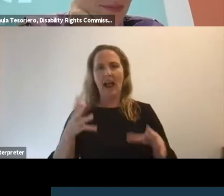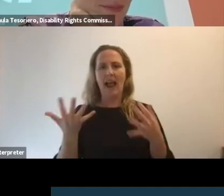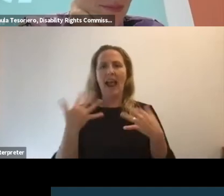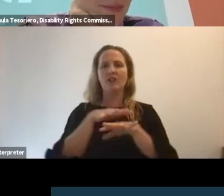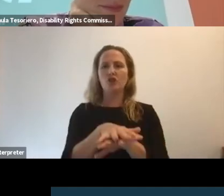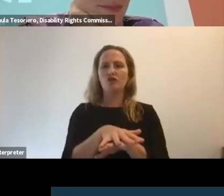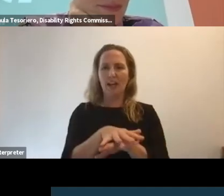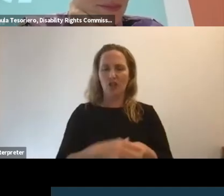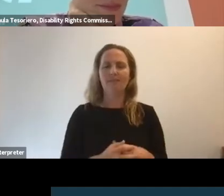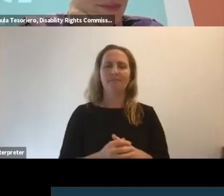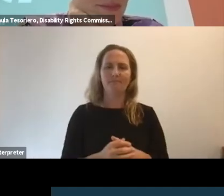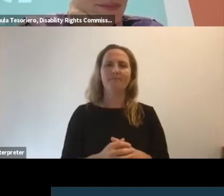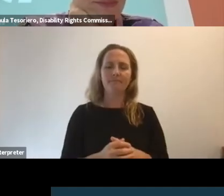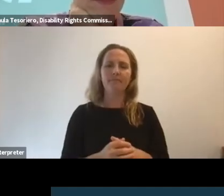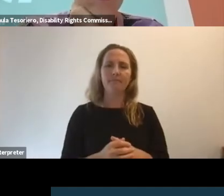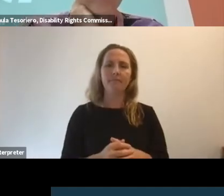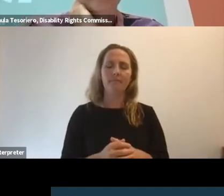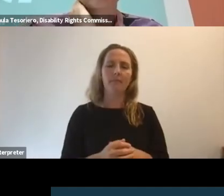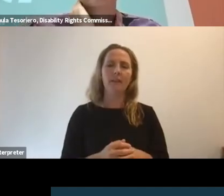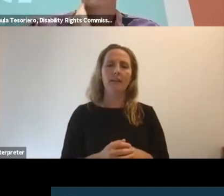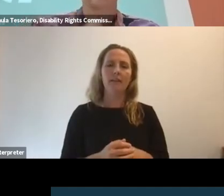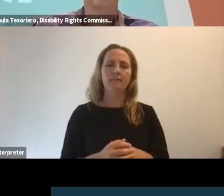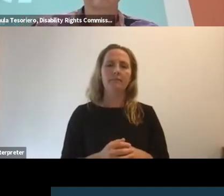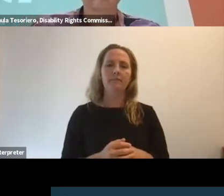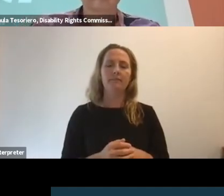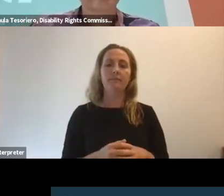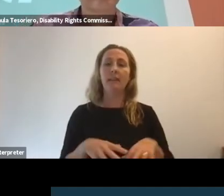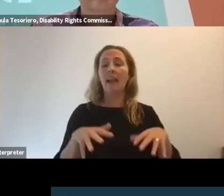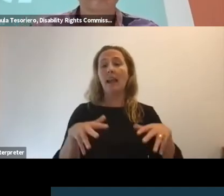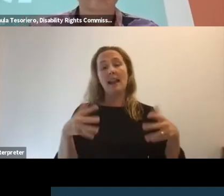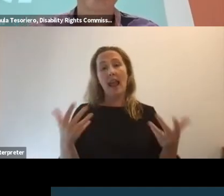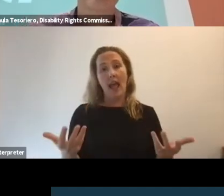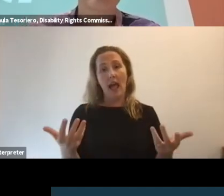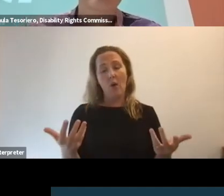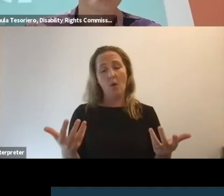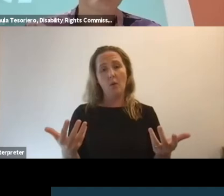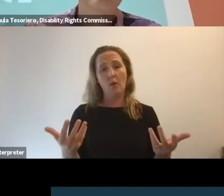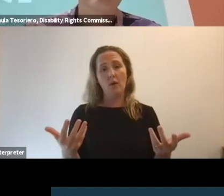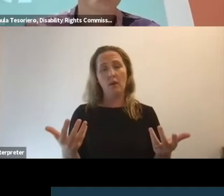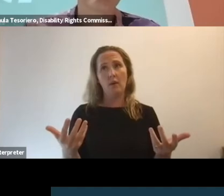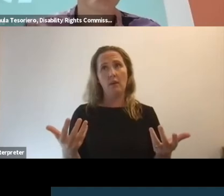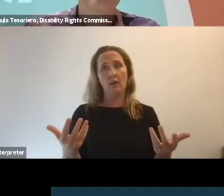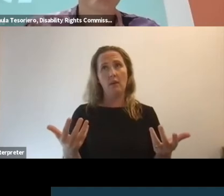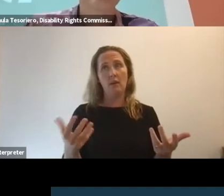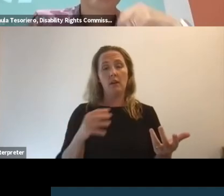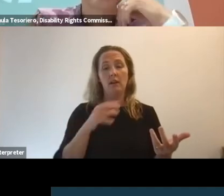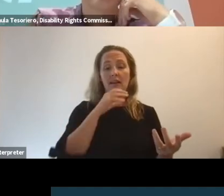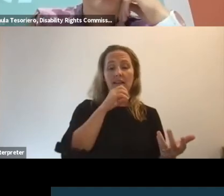And I think now we're kind of at a stage where we've gone past gender